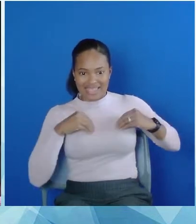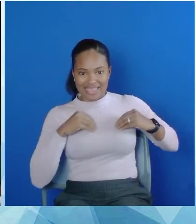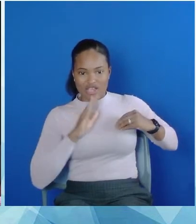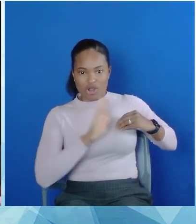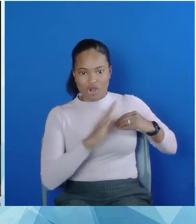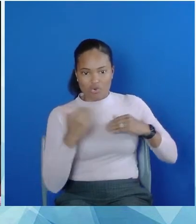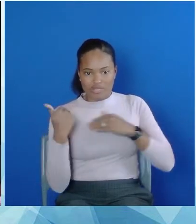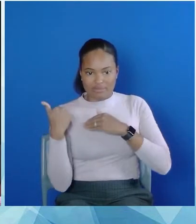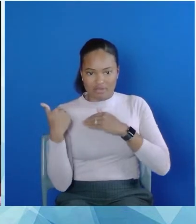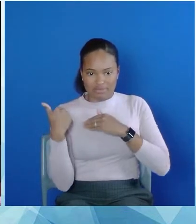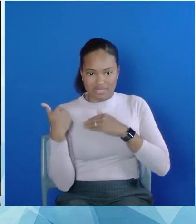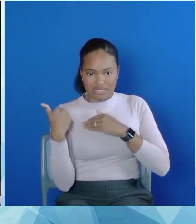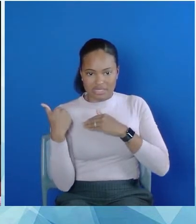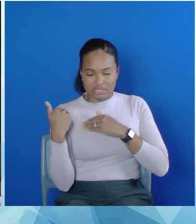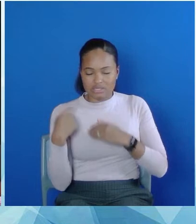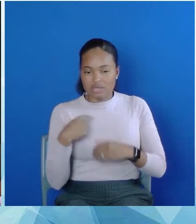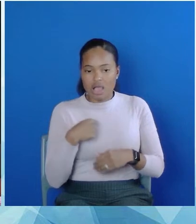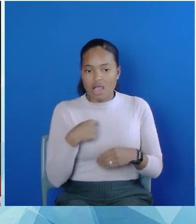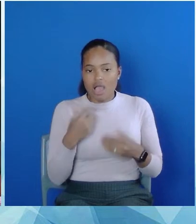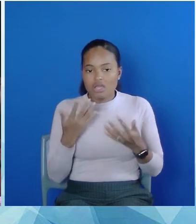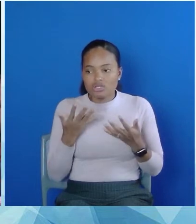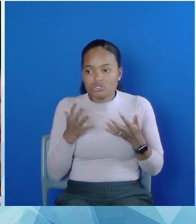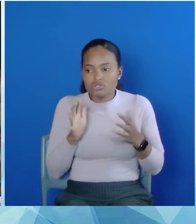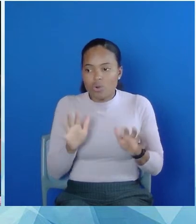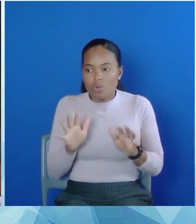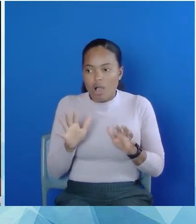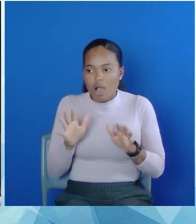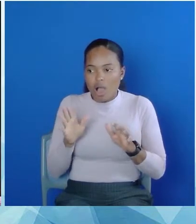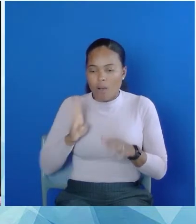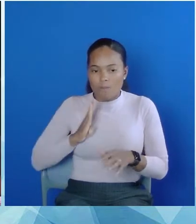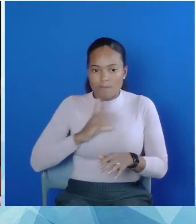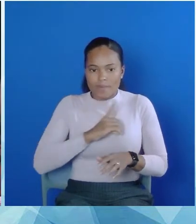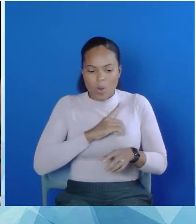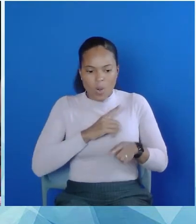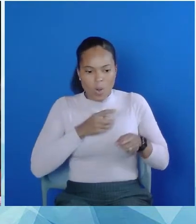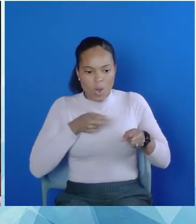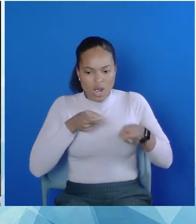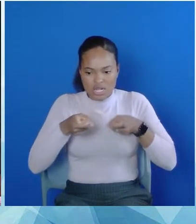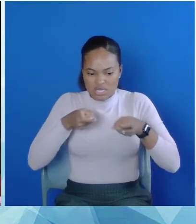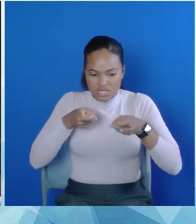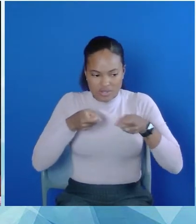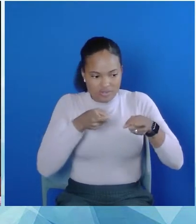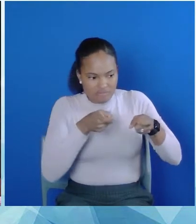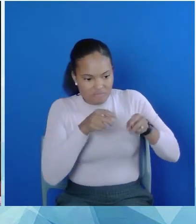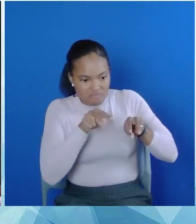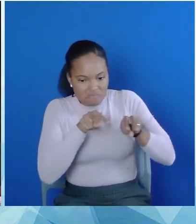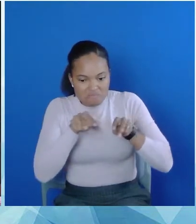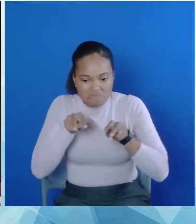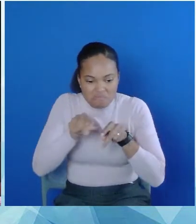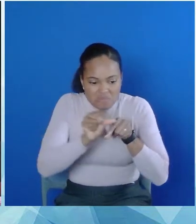I don't want the board to be a micromanaging board,